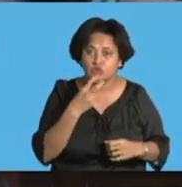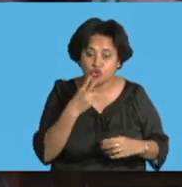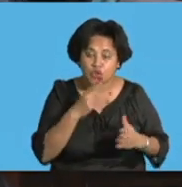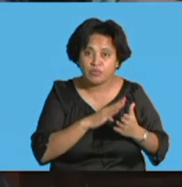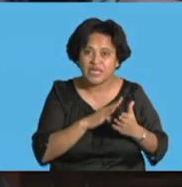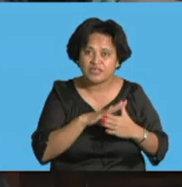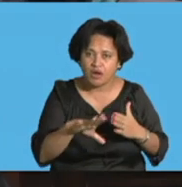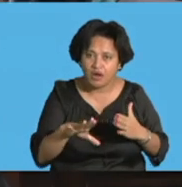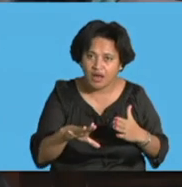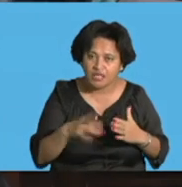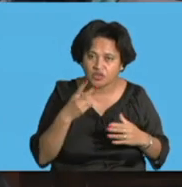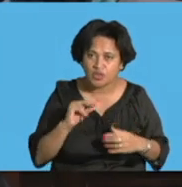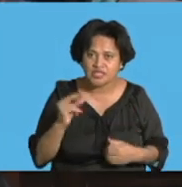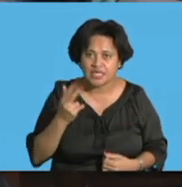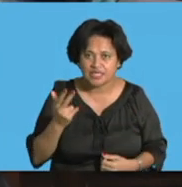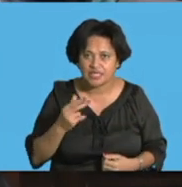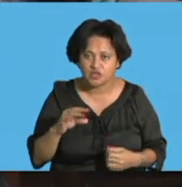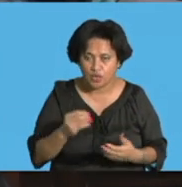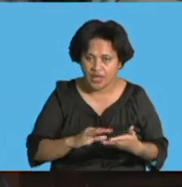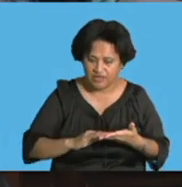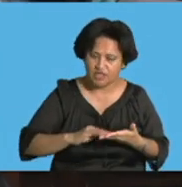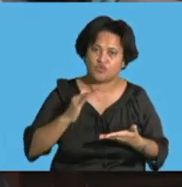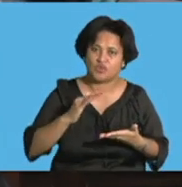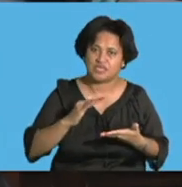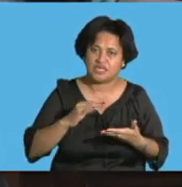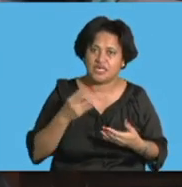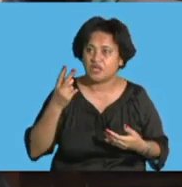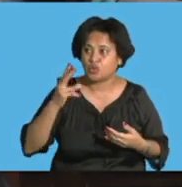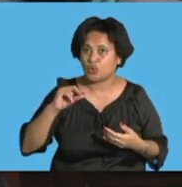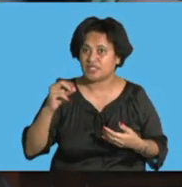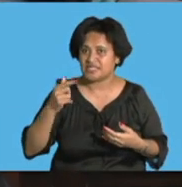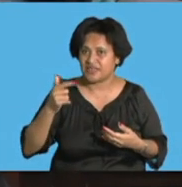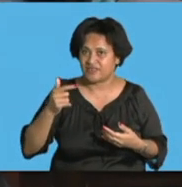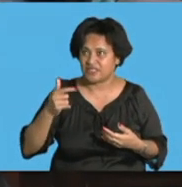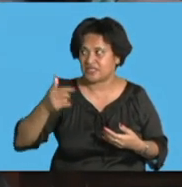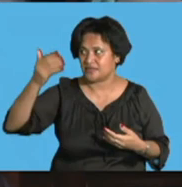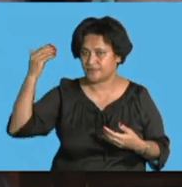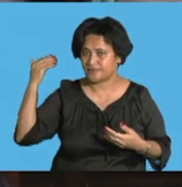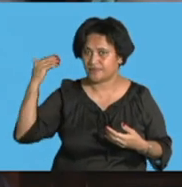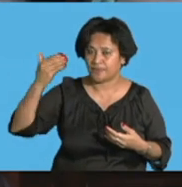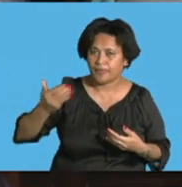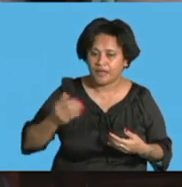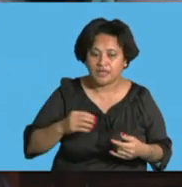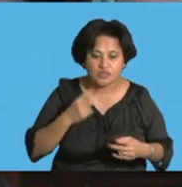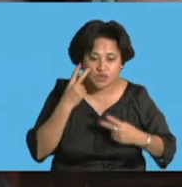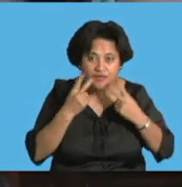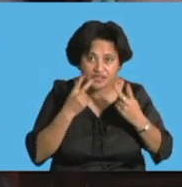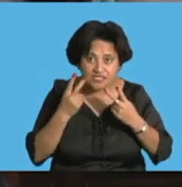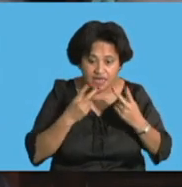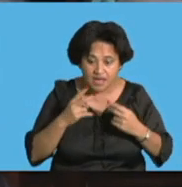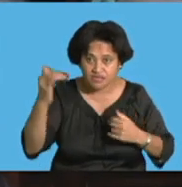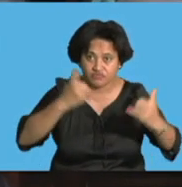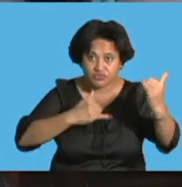a 4.5% increase from 2017. Vista arrivals for the first 4 months of this year recorded